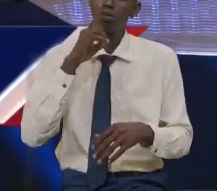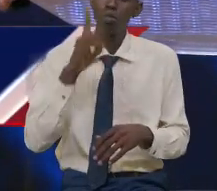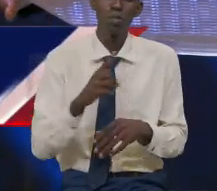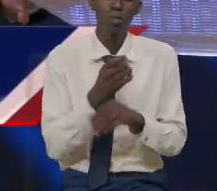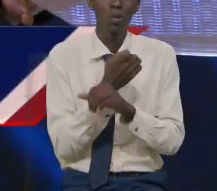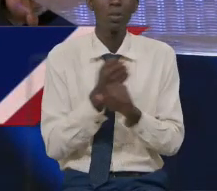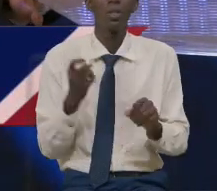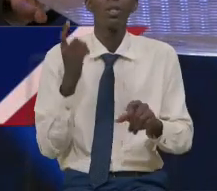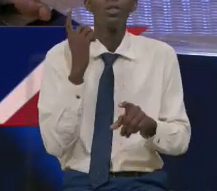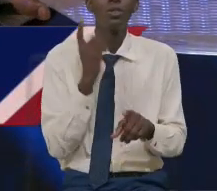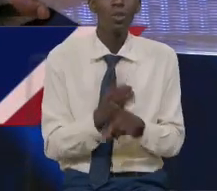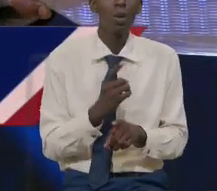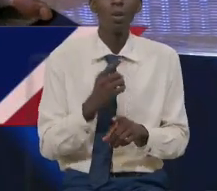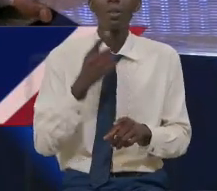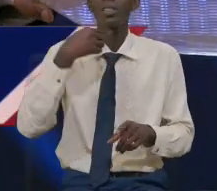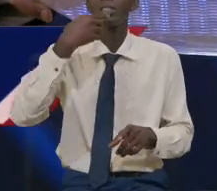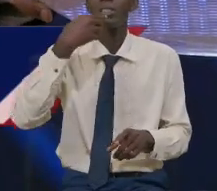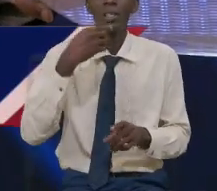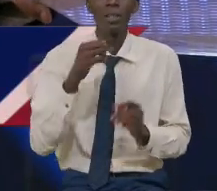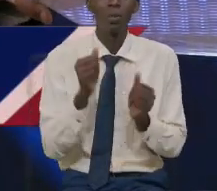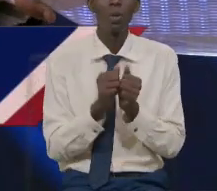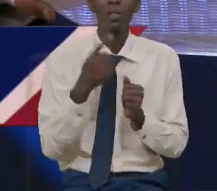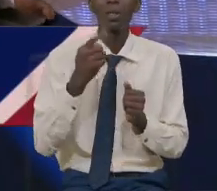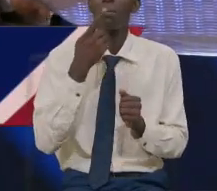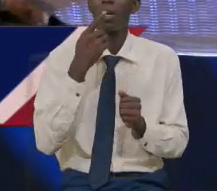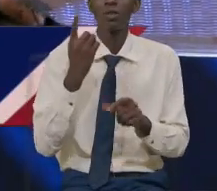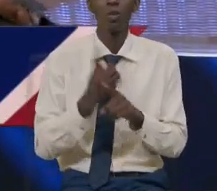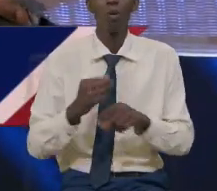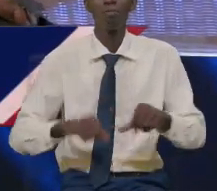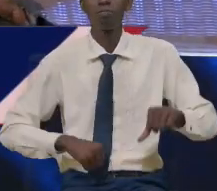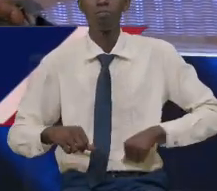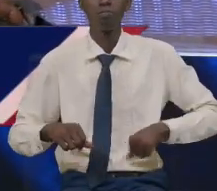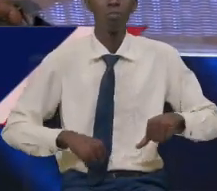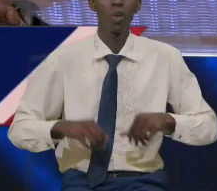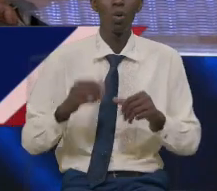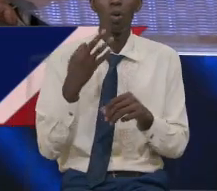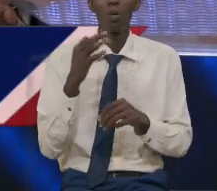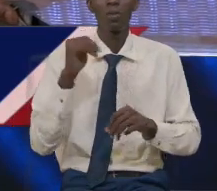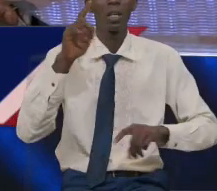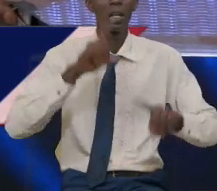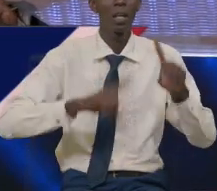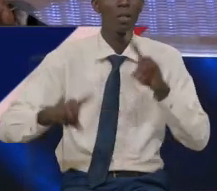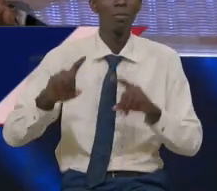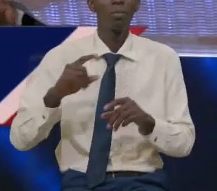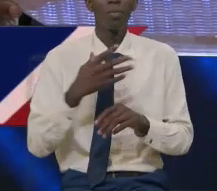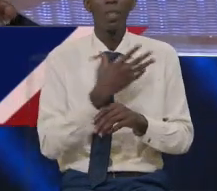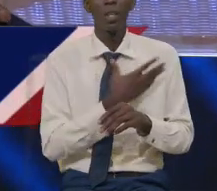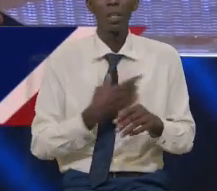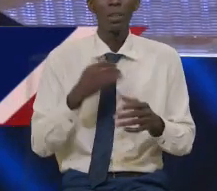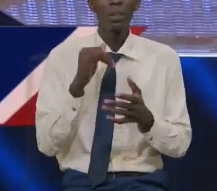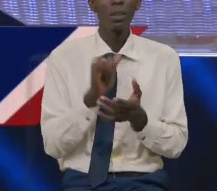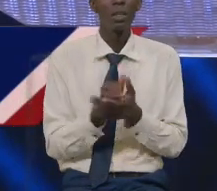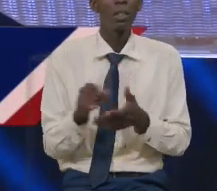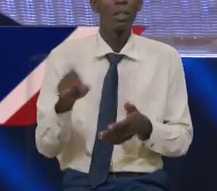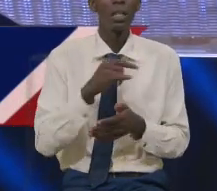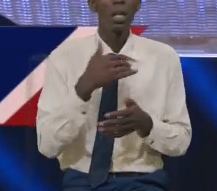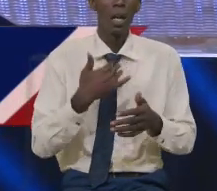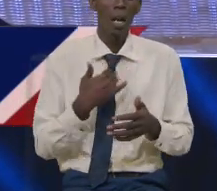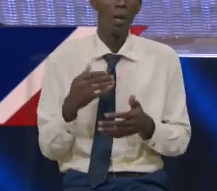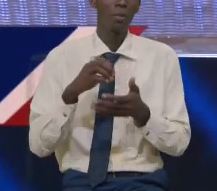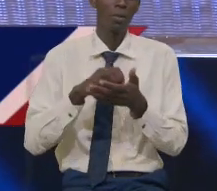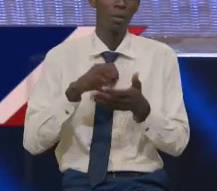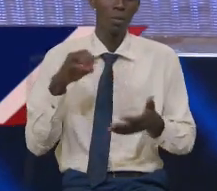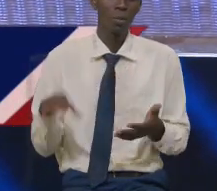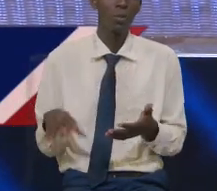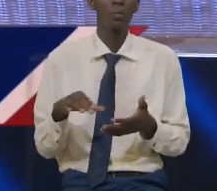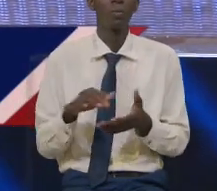know, parroting the word of God, and it's so superficial. And then it says, but they have removed their